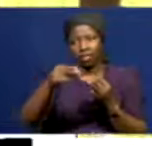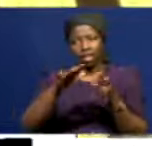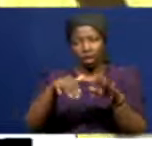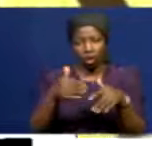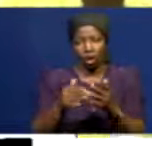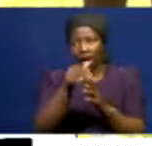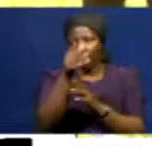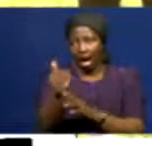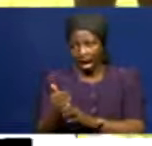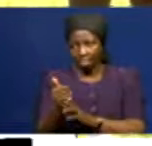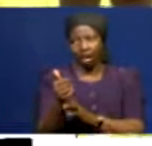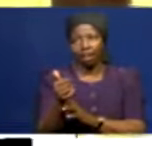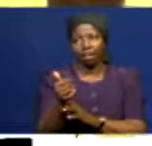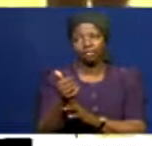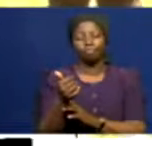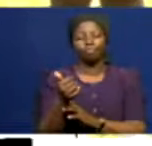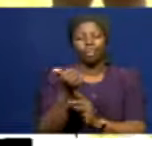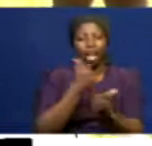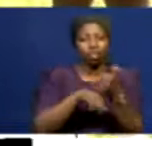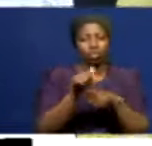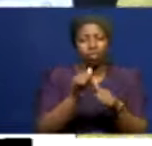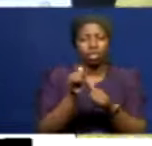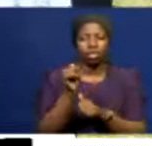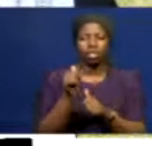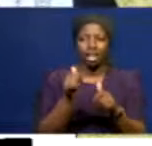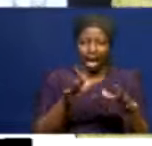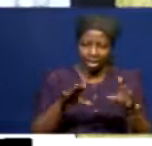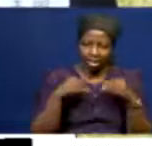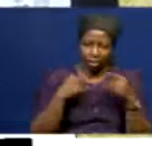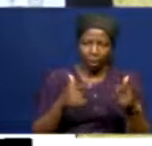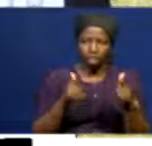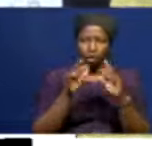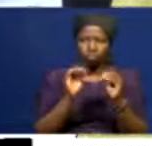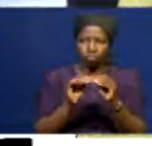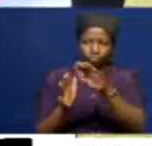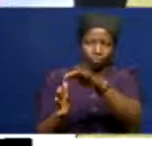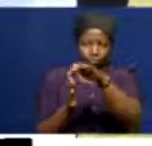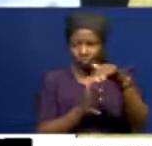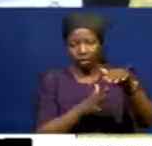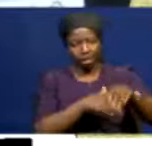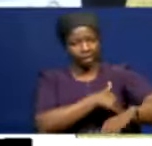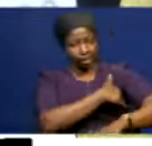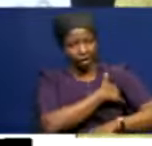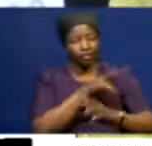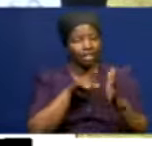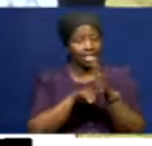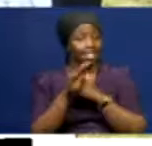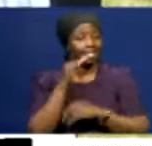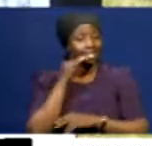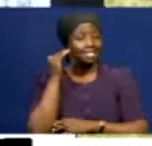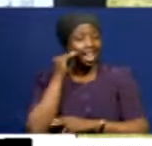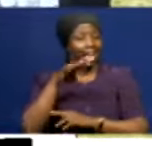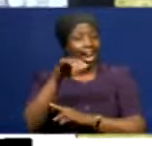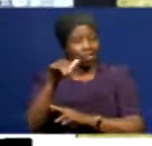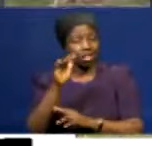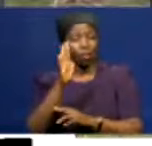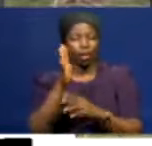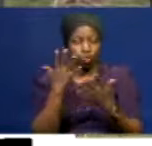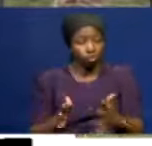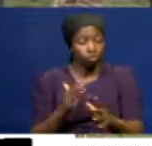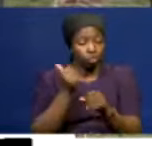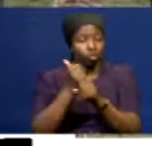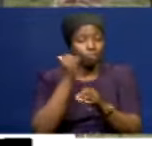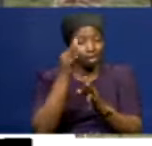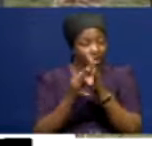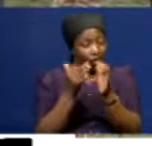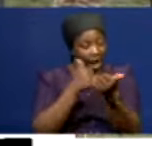huo, machifu pamoja na maafisa wa polisi katika kaunti ya Siaya watapoteza kazi iwapo watakosa kuchukua hatua dhidi